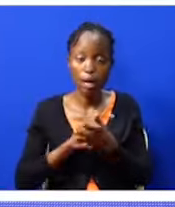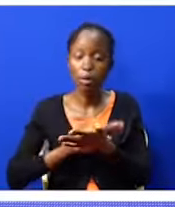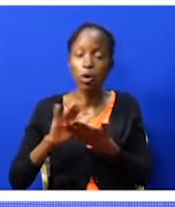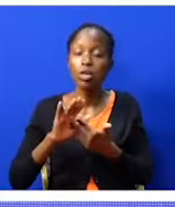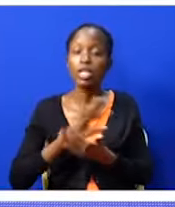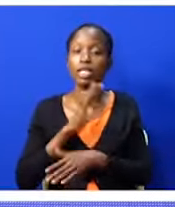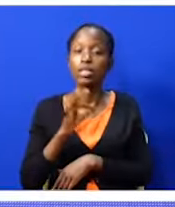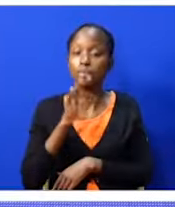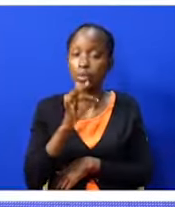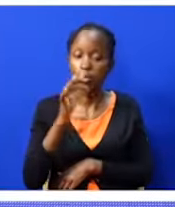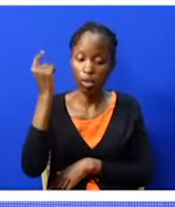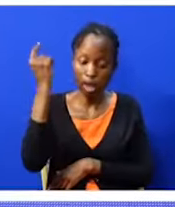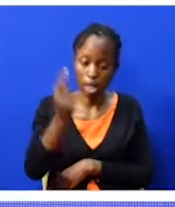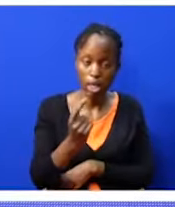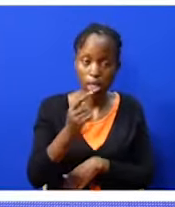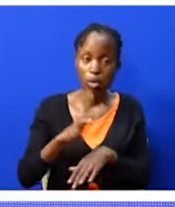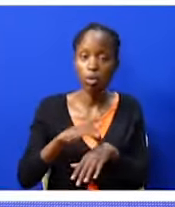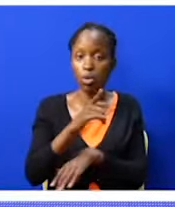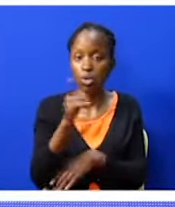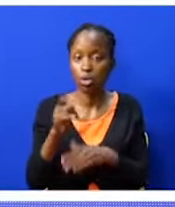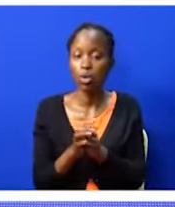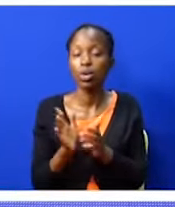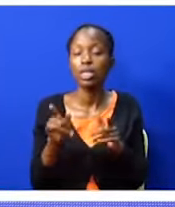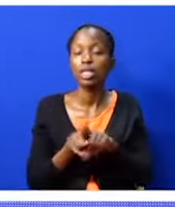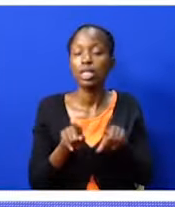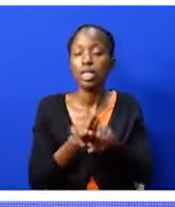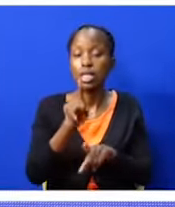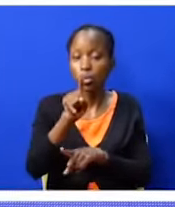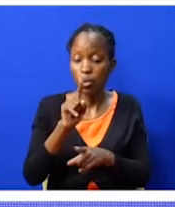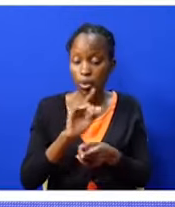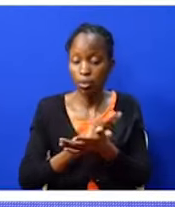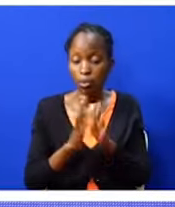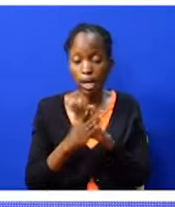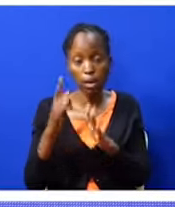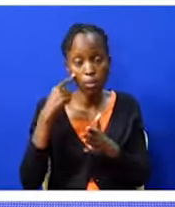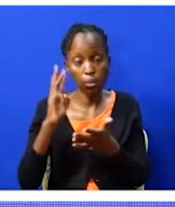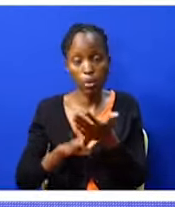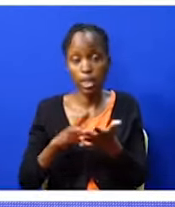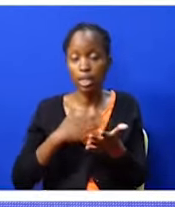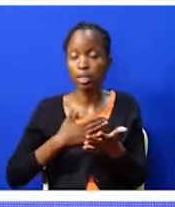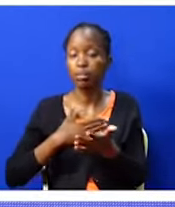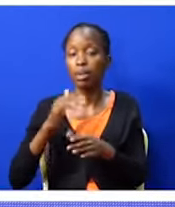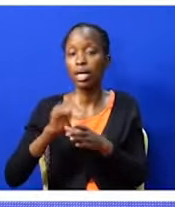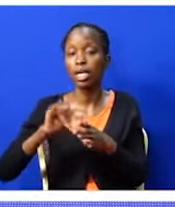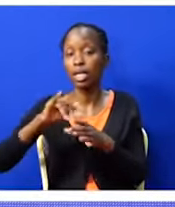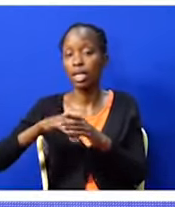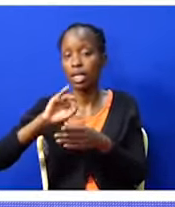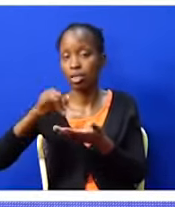Spirit comes on you, and you'll be my witnesses in Jerusalem,